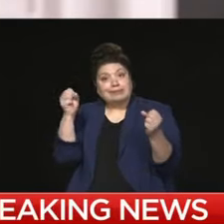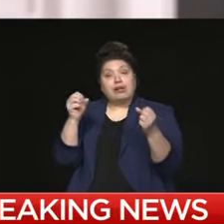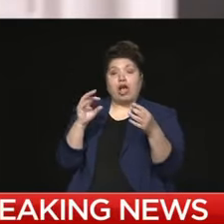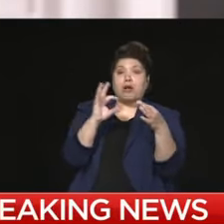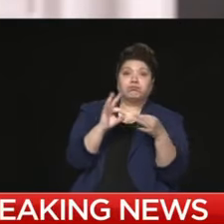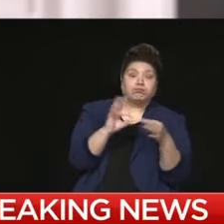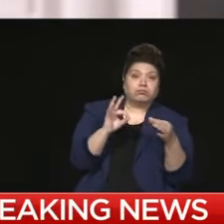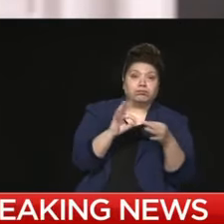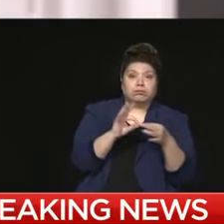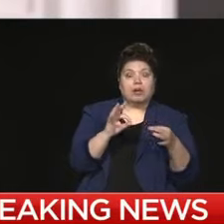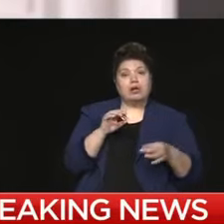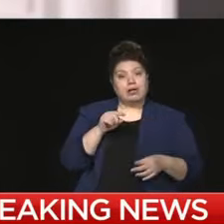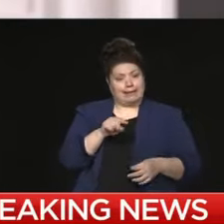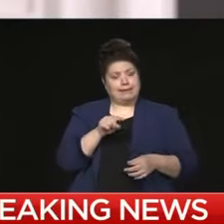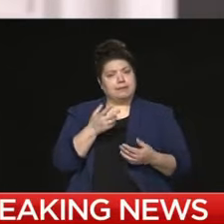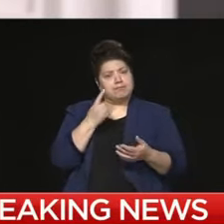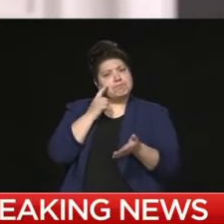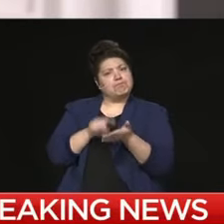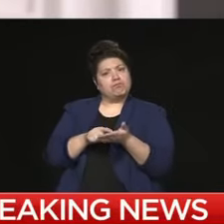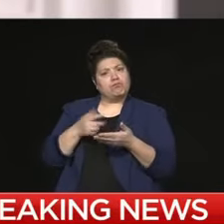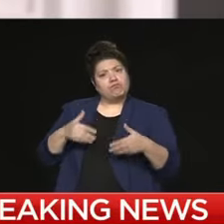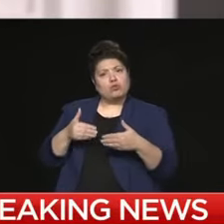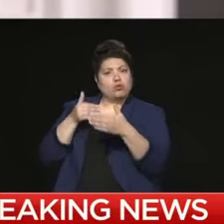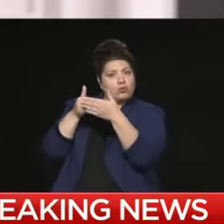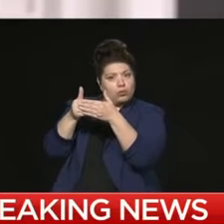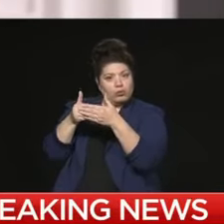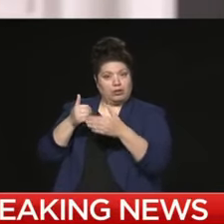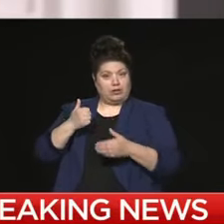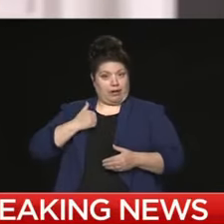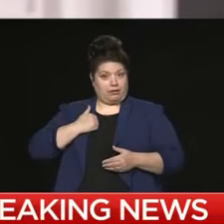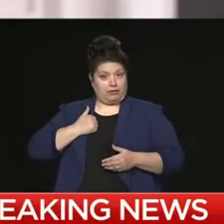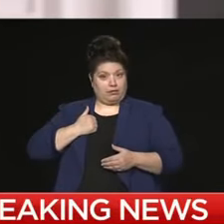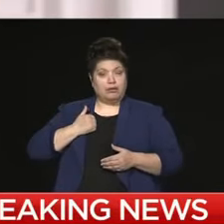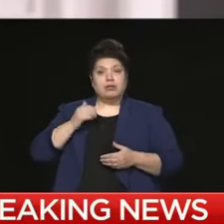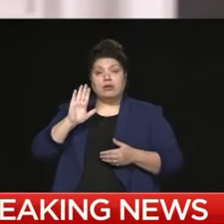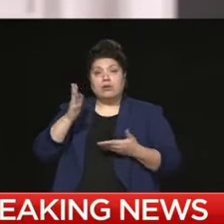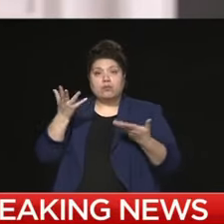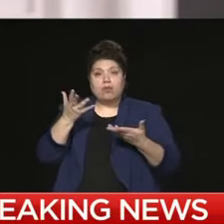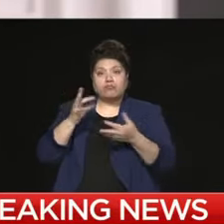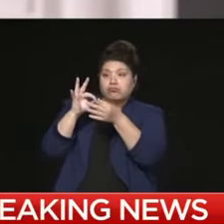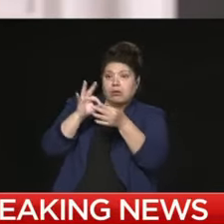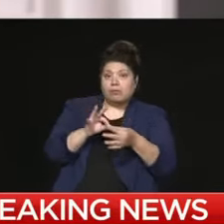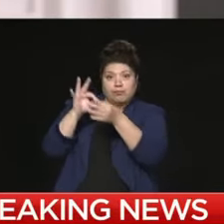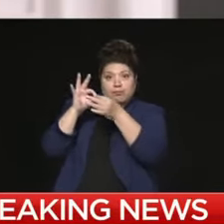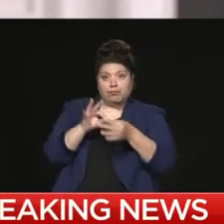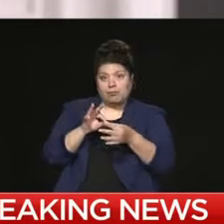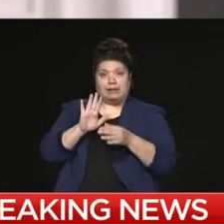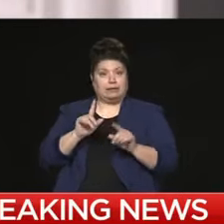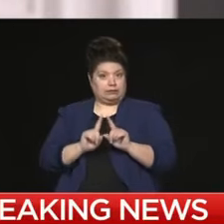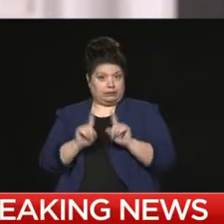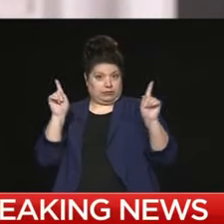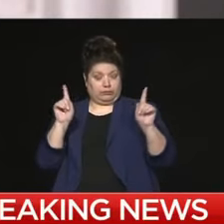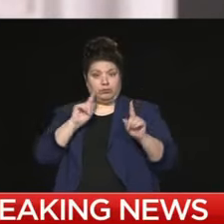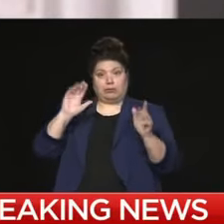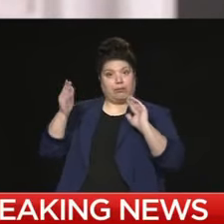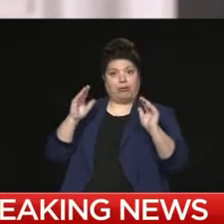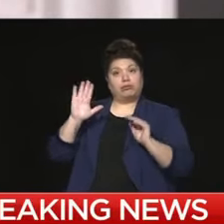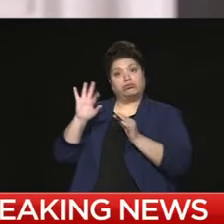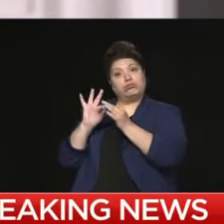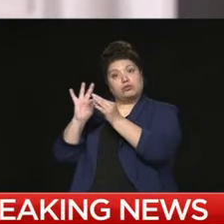was one of how close we are and how the status of the Canada-U.S. relationship is different than the status